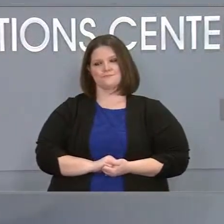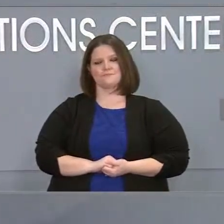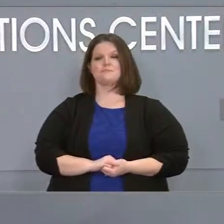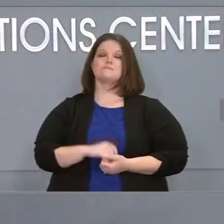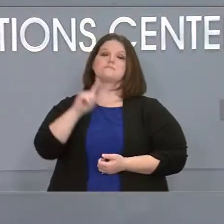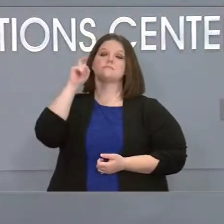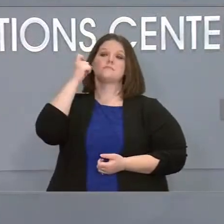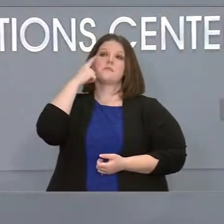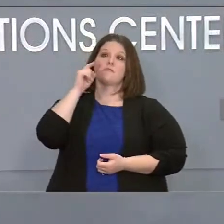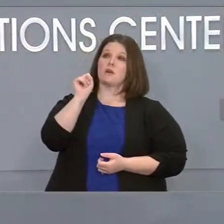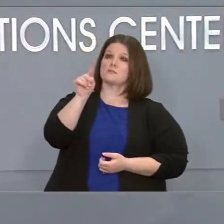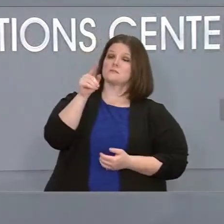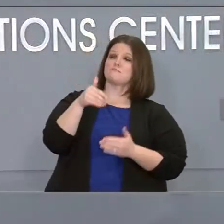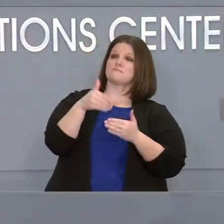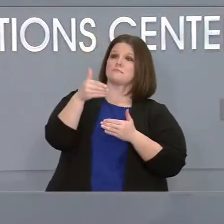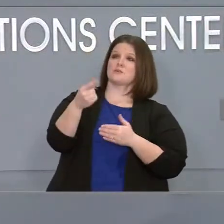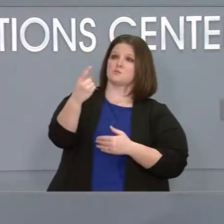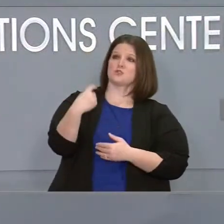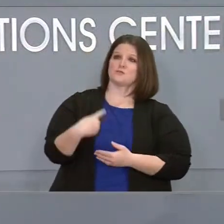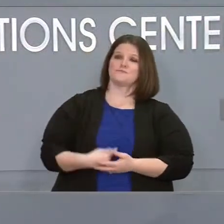Next question, please.